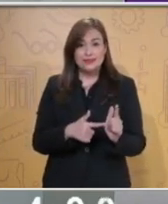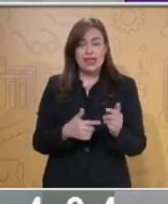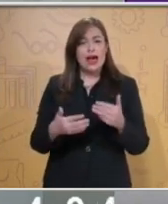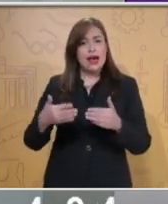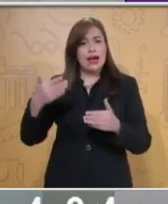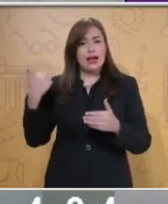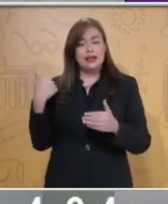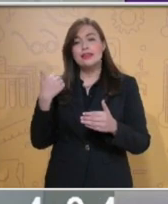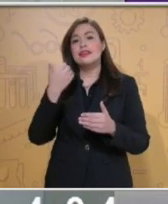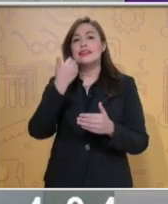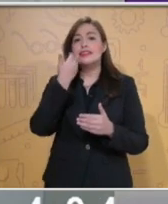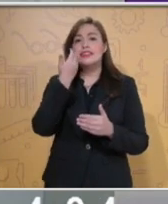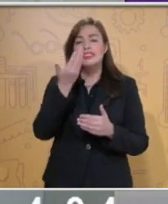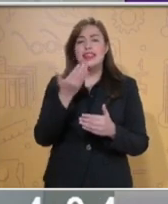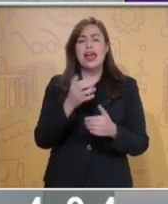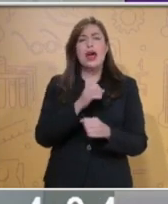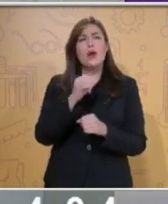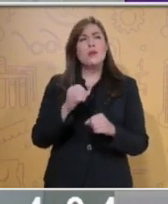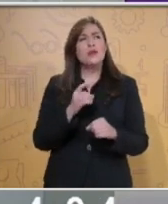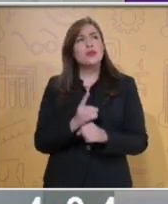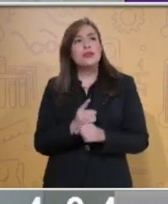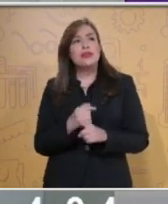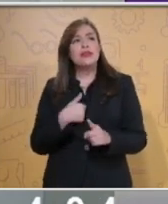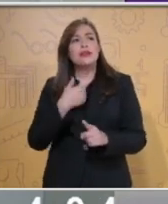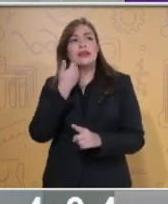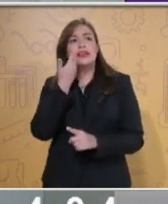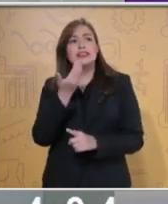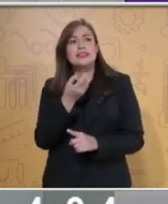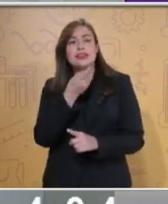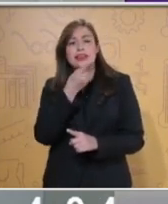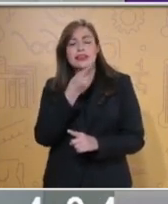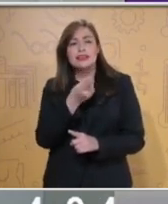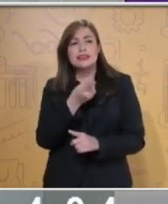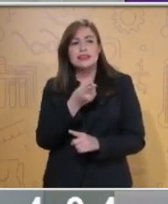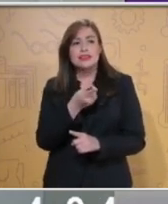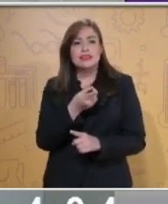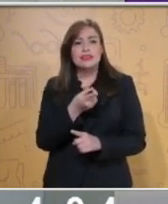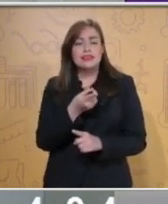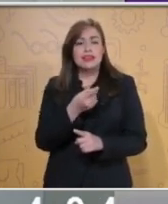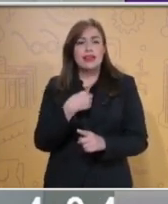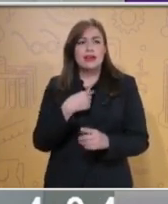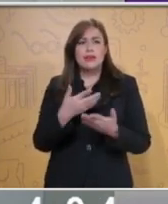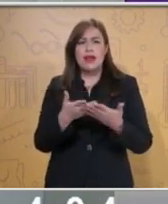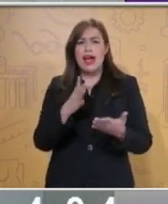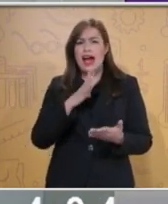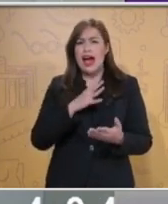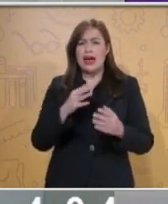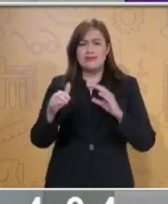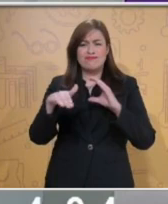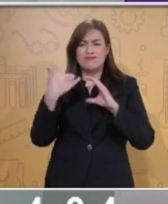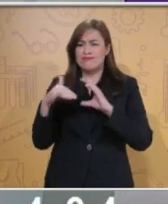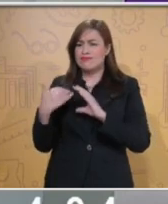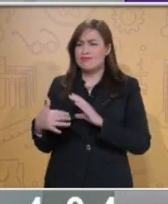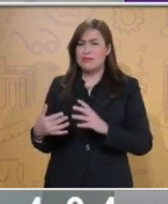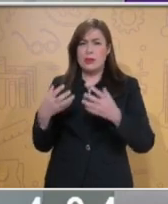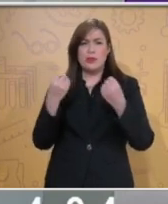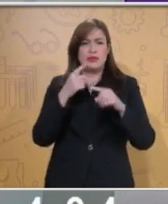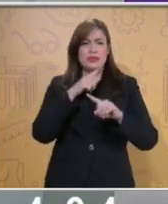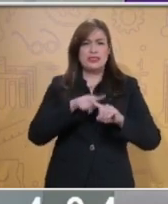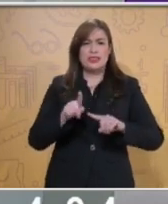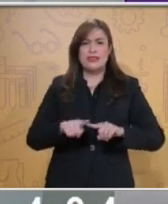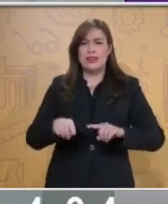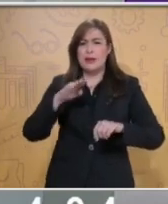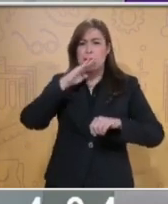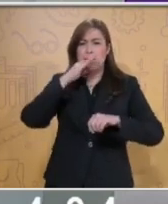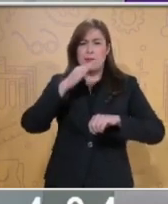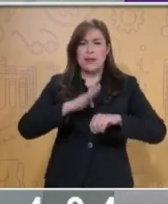that, I would like to take the opportunity to say that we were receiving a lot of messages about people saying that why don't